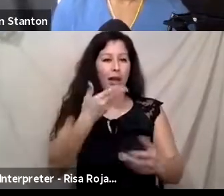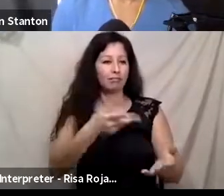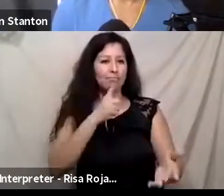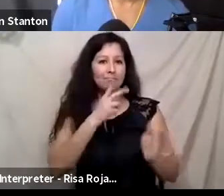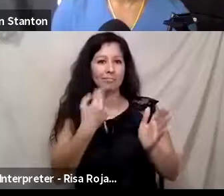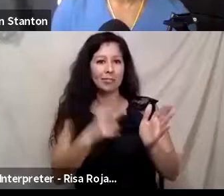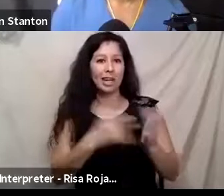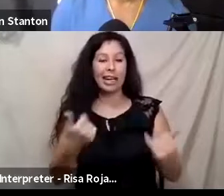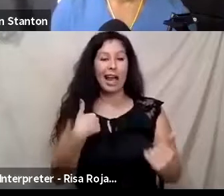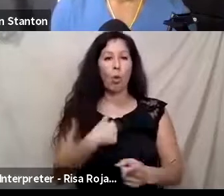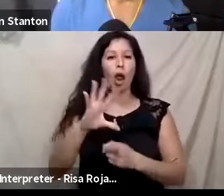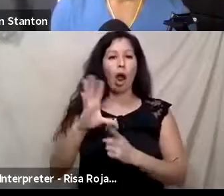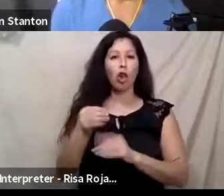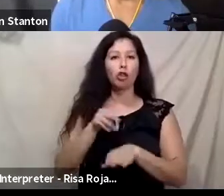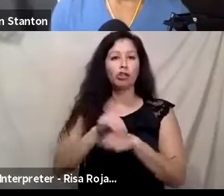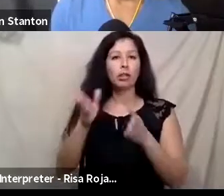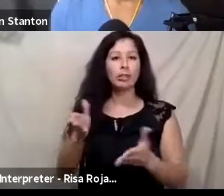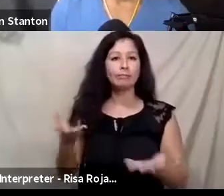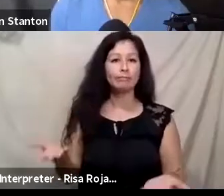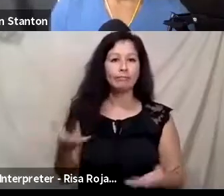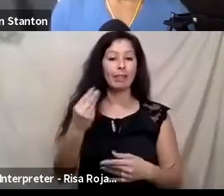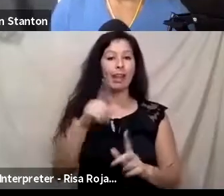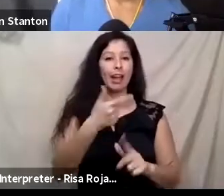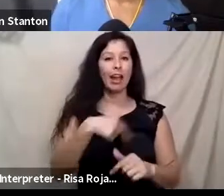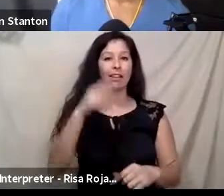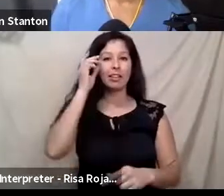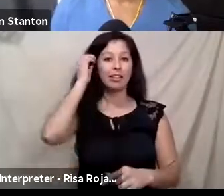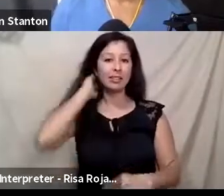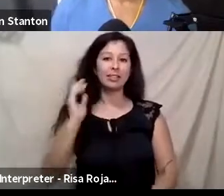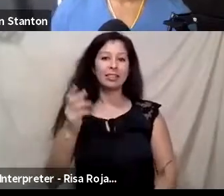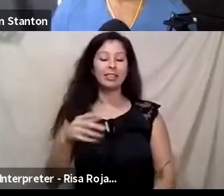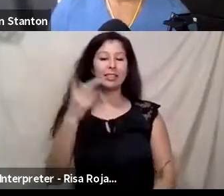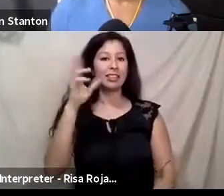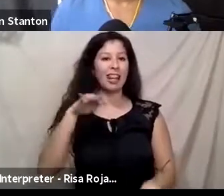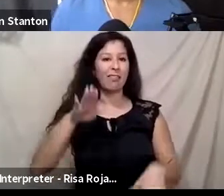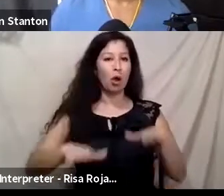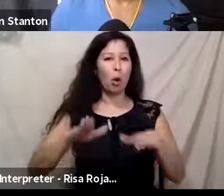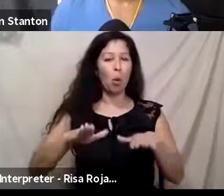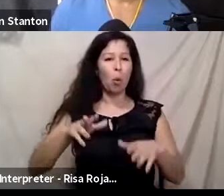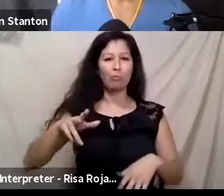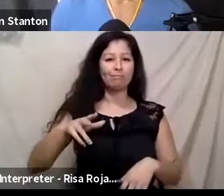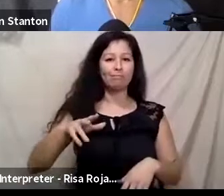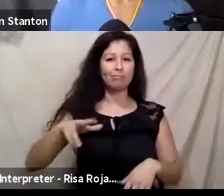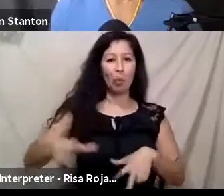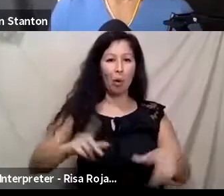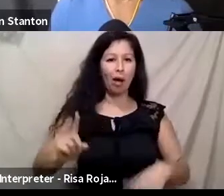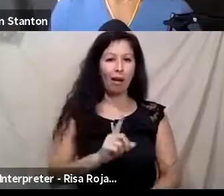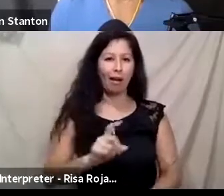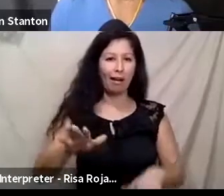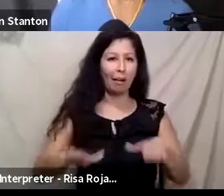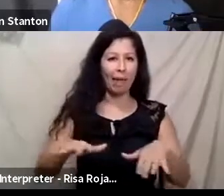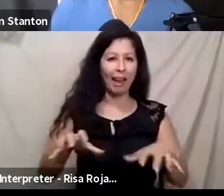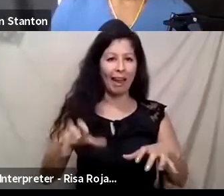the cultural consultant. And then you have to walk this balancing act of,